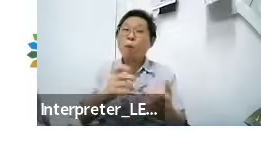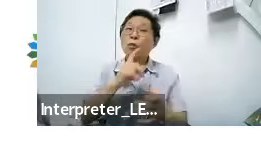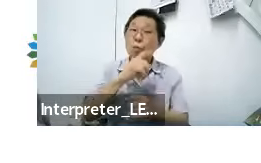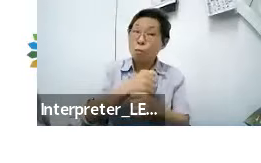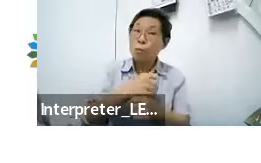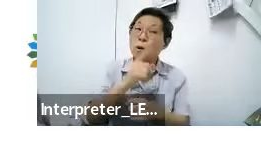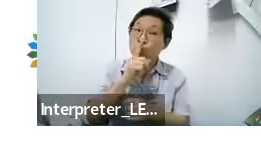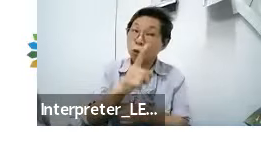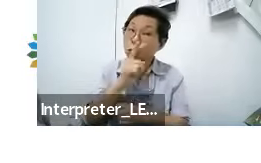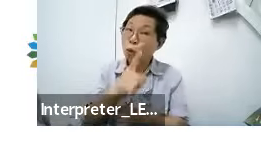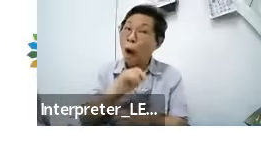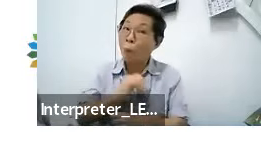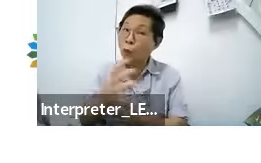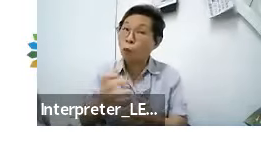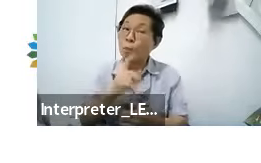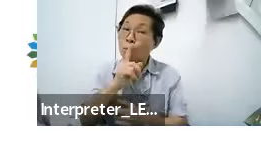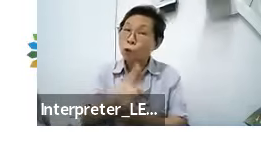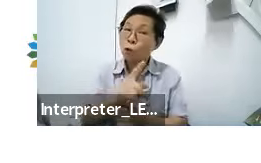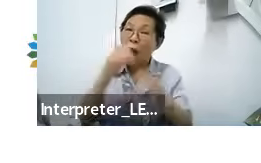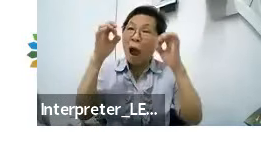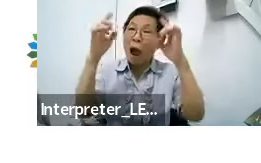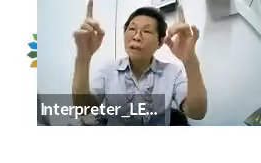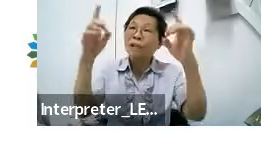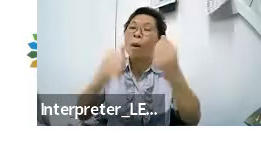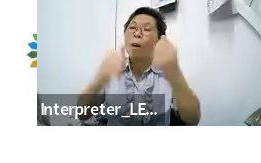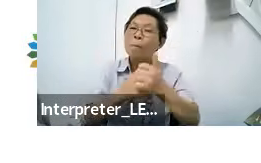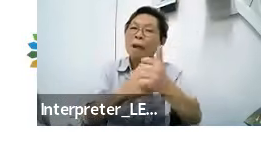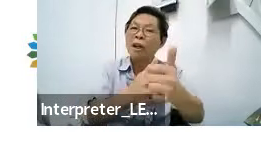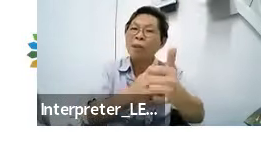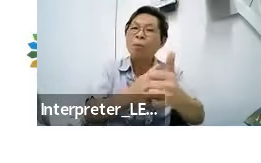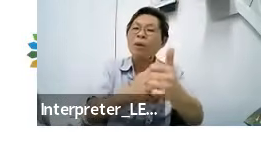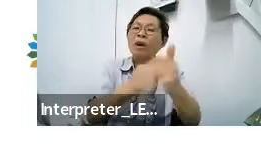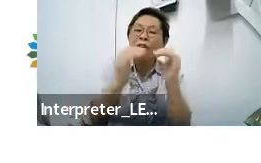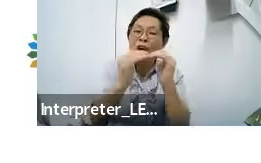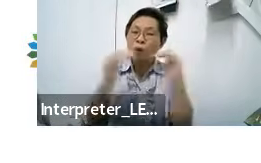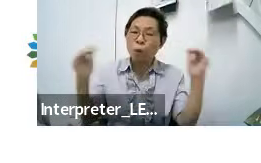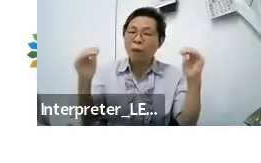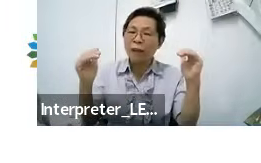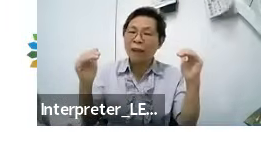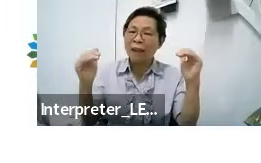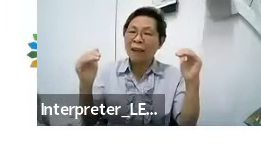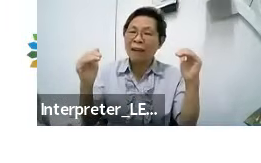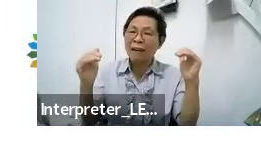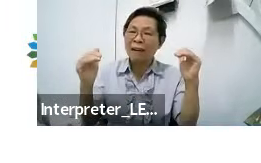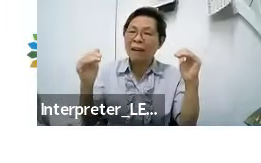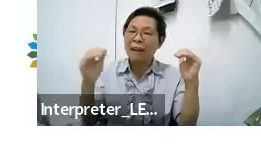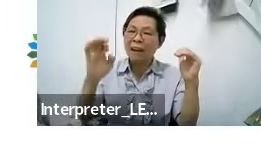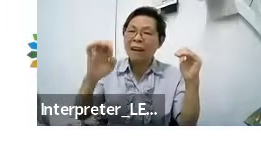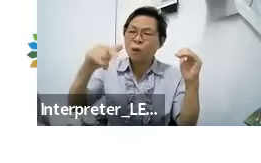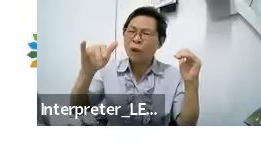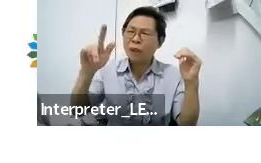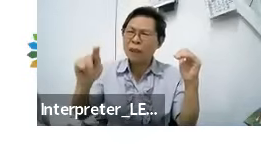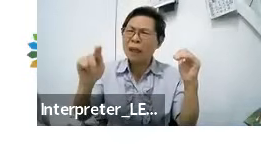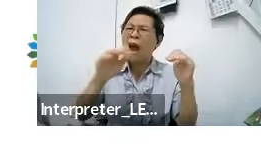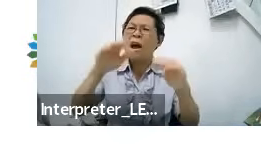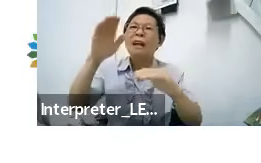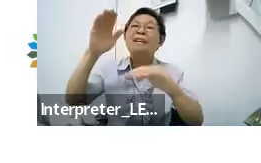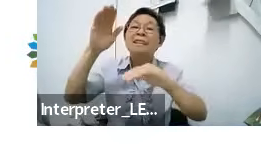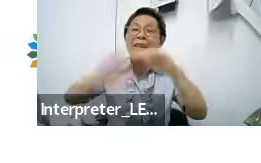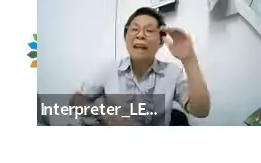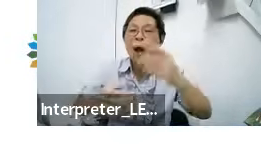education is based upon equality and equity rather than opportunities.